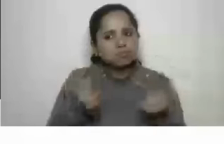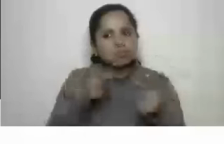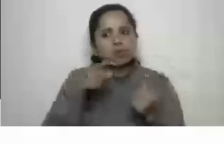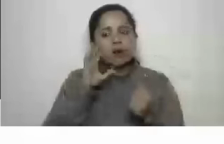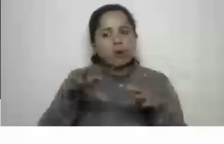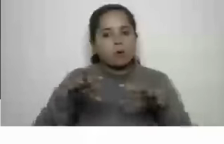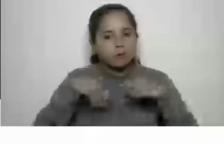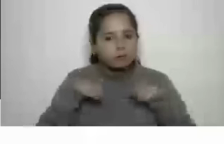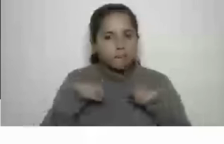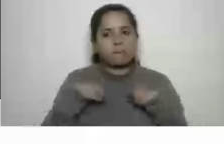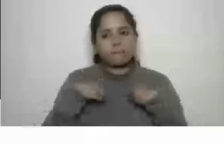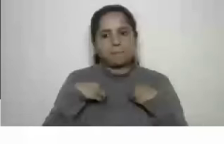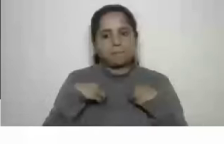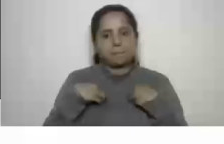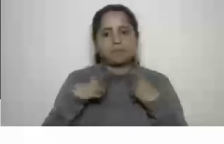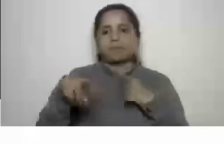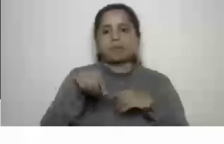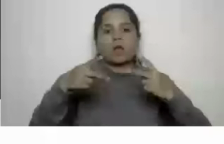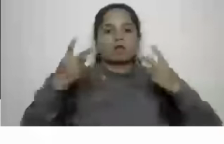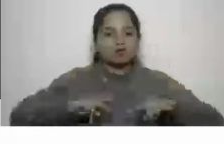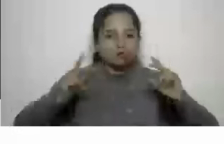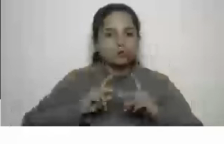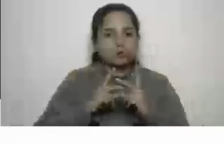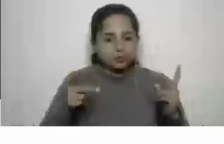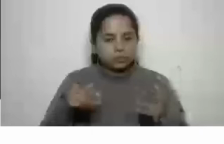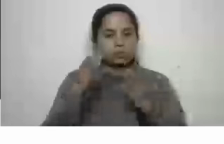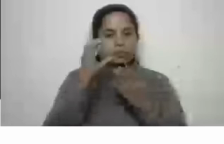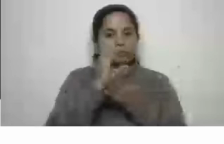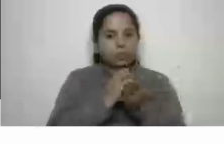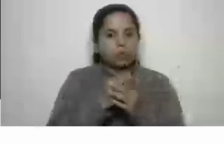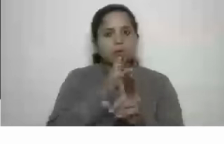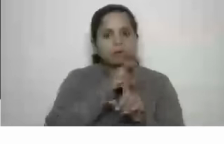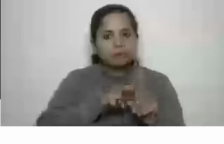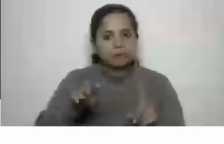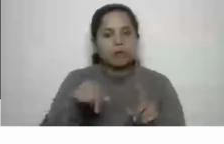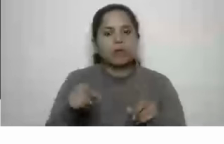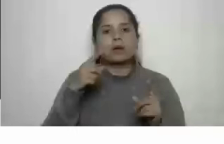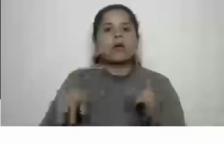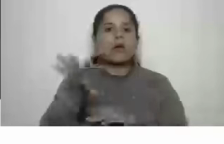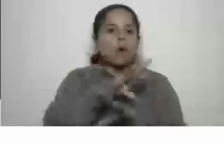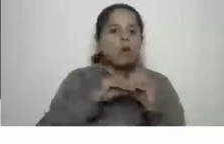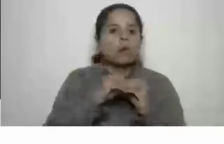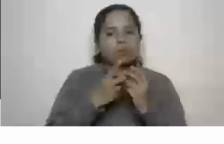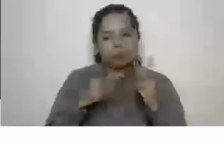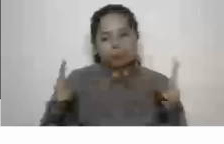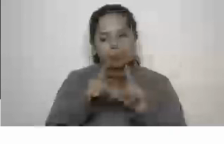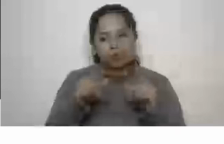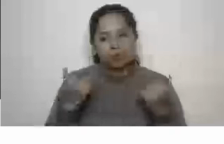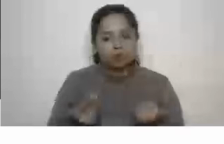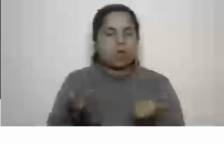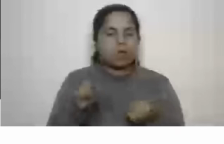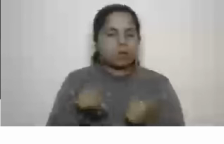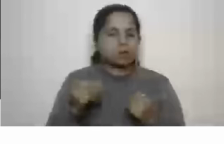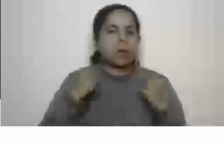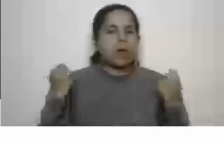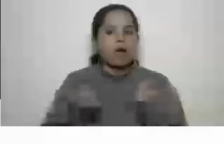adopted, those are translation, code switching, and comparing. And here are again a couple of